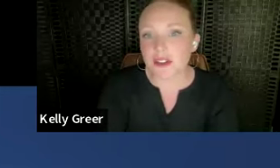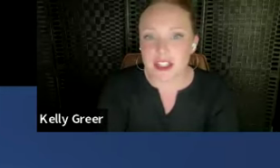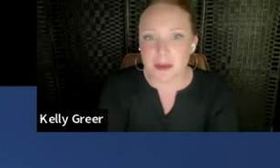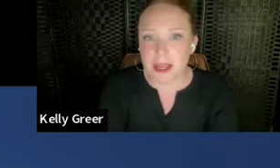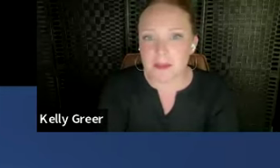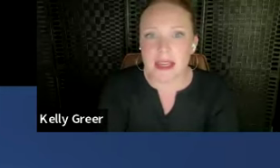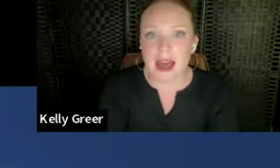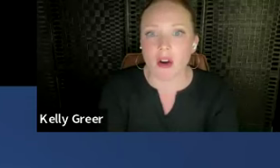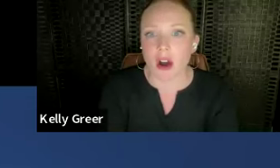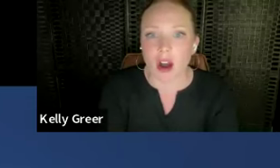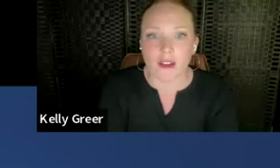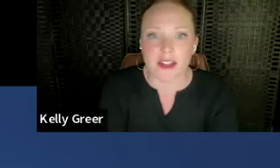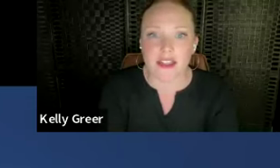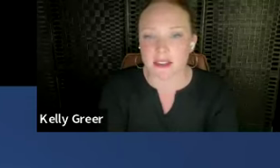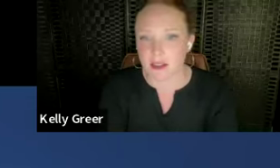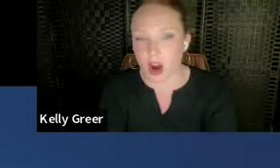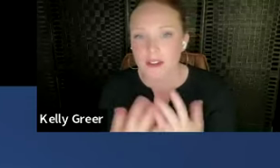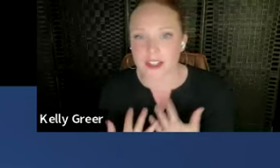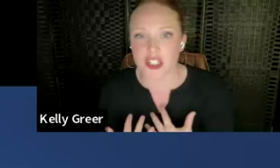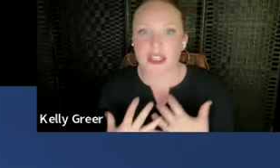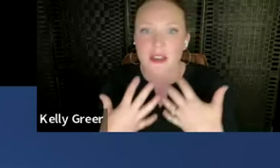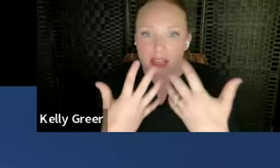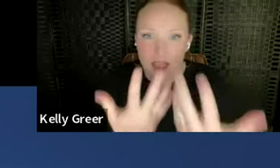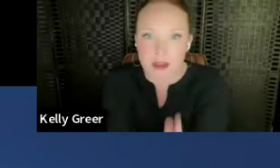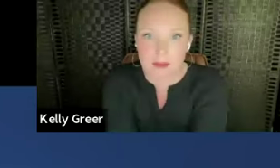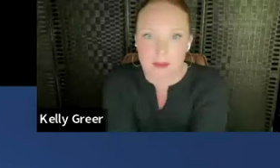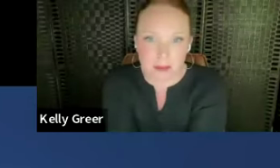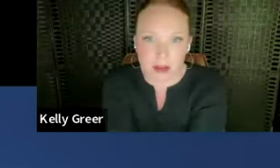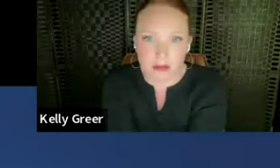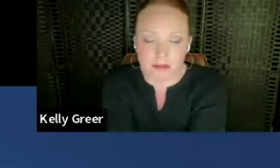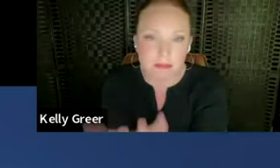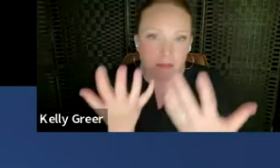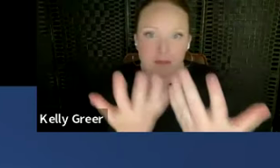discuss whatever your vision may be, how our office, our vision can